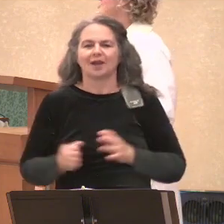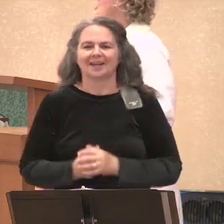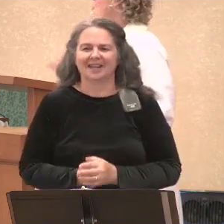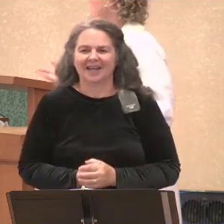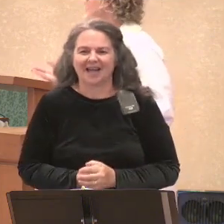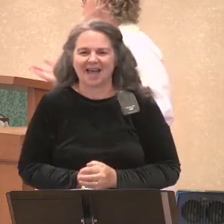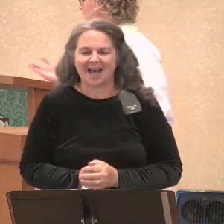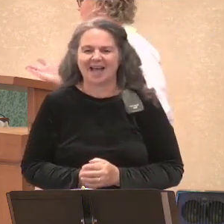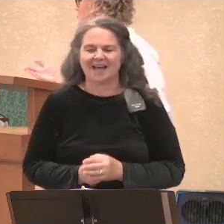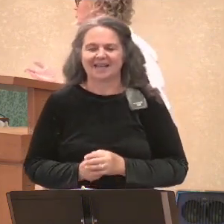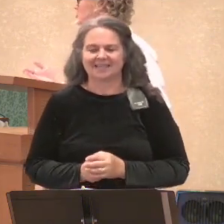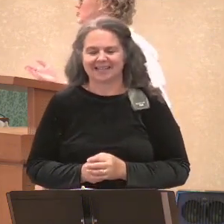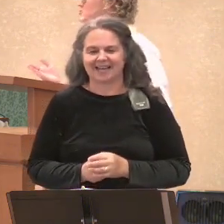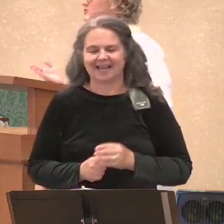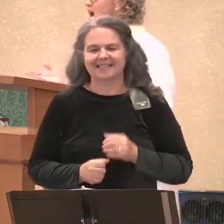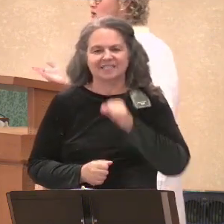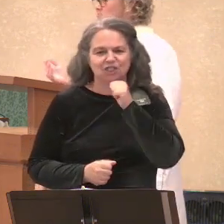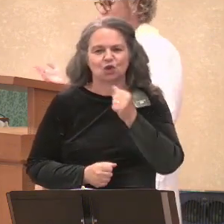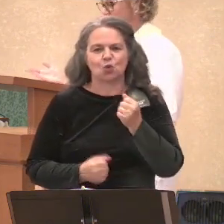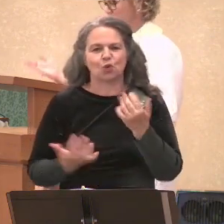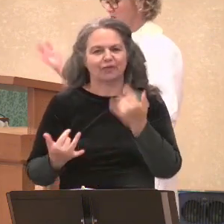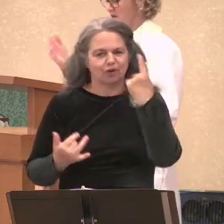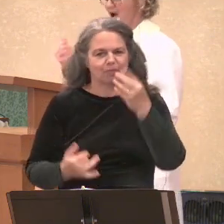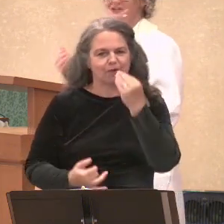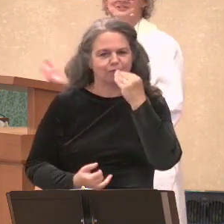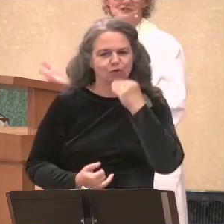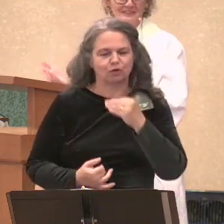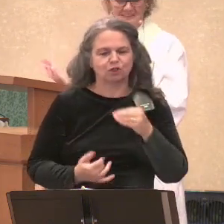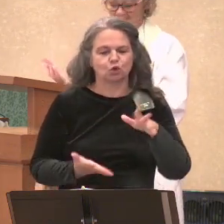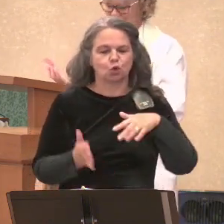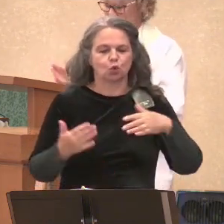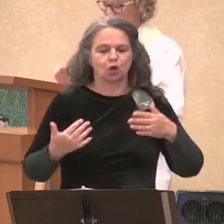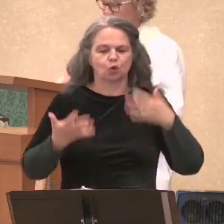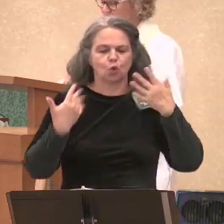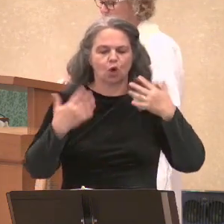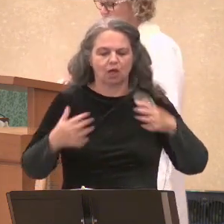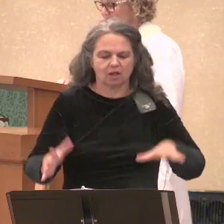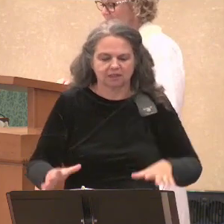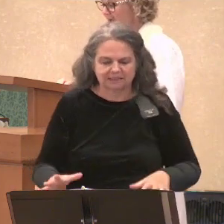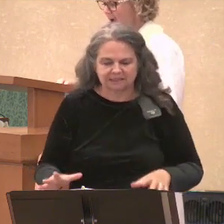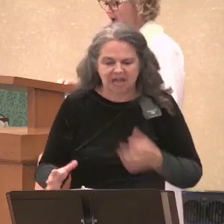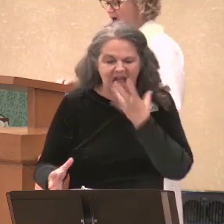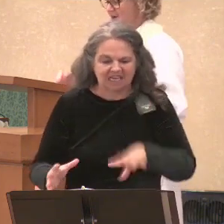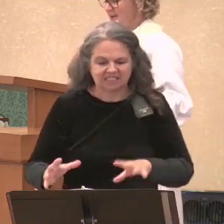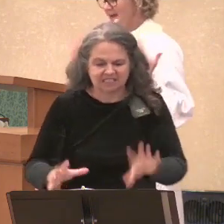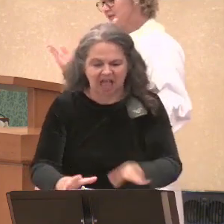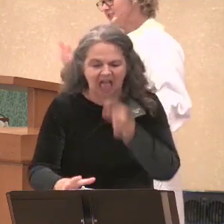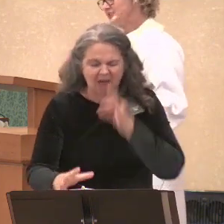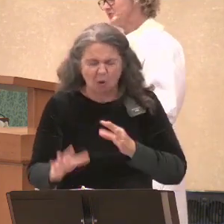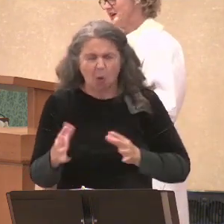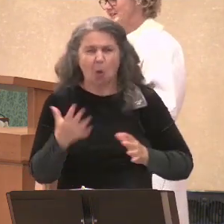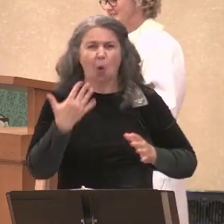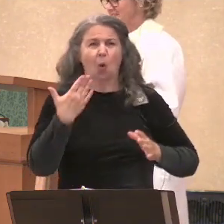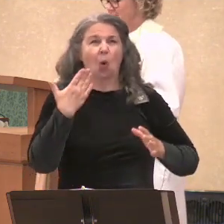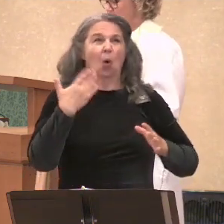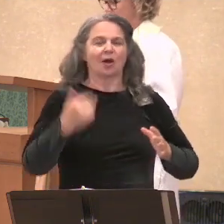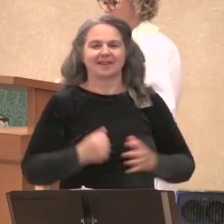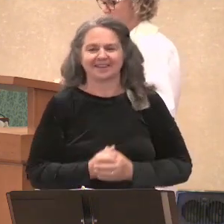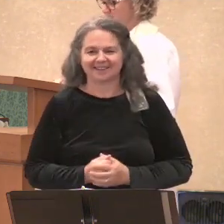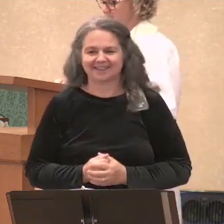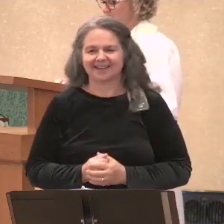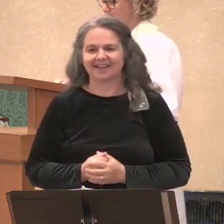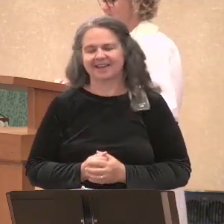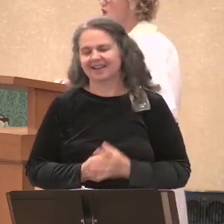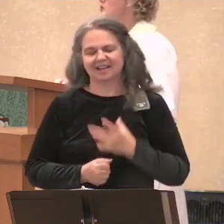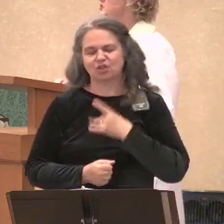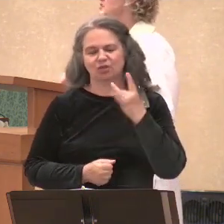because I don't wait for my food to cool down before I start eating it. And not only do I dislike waiting,